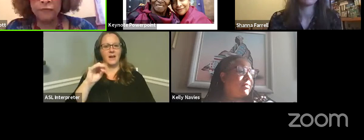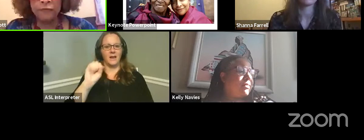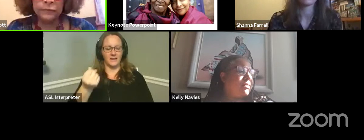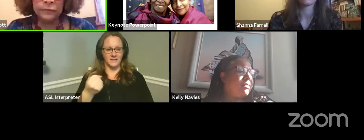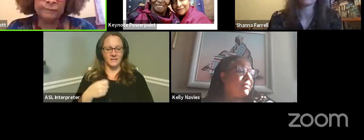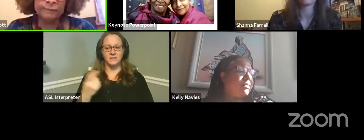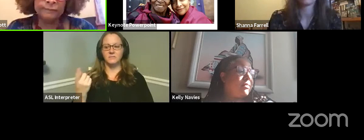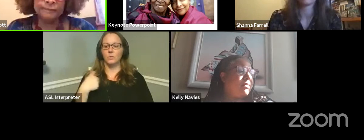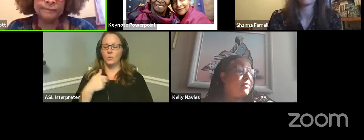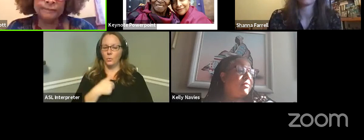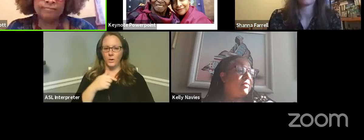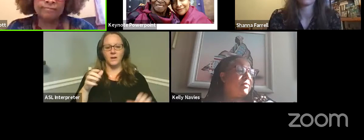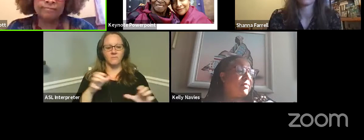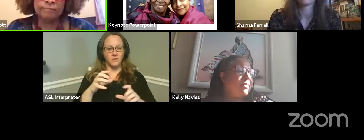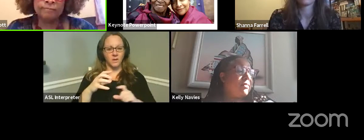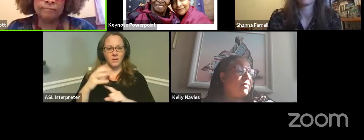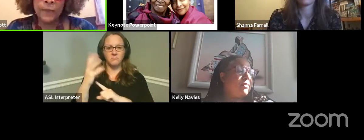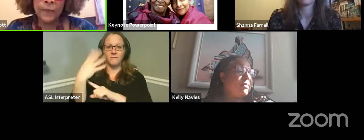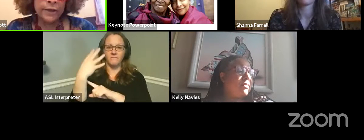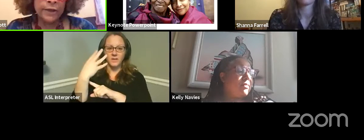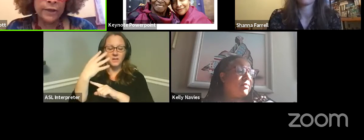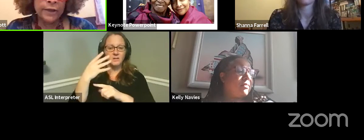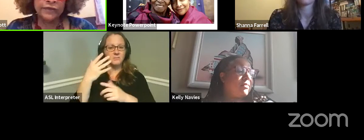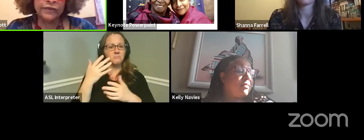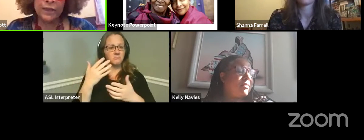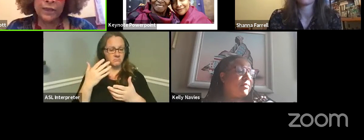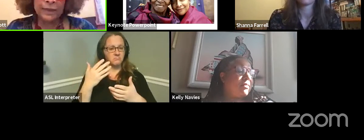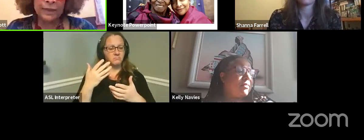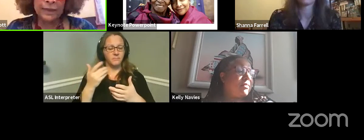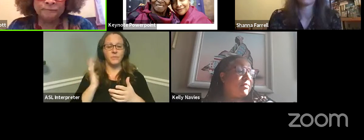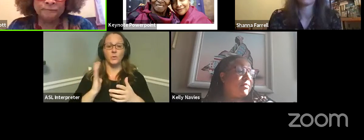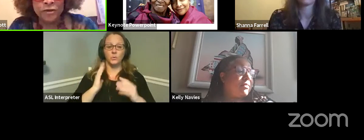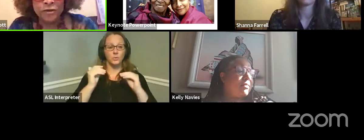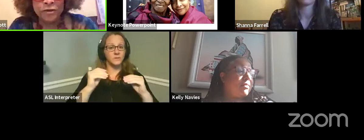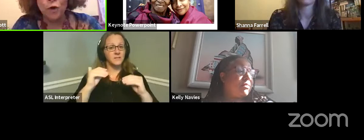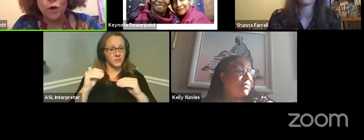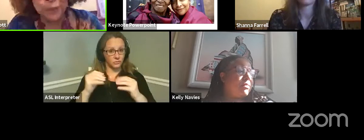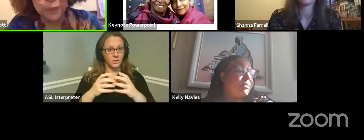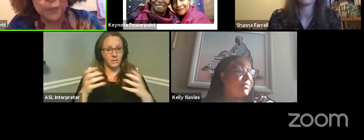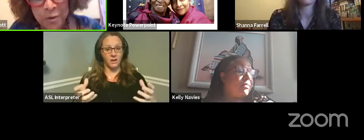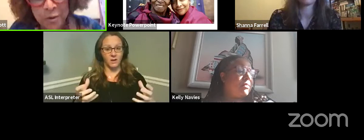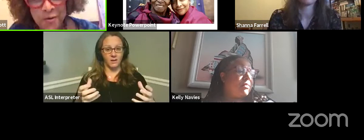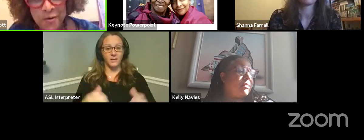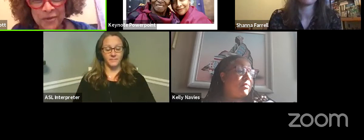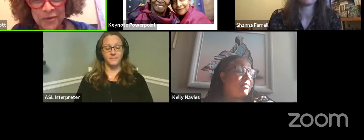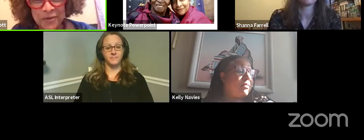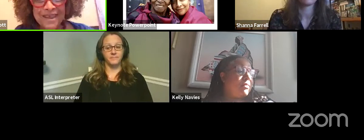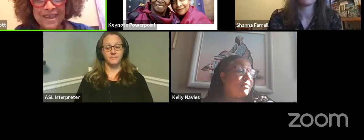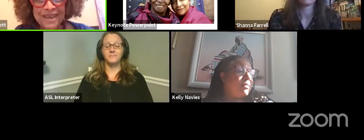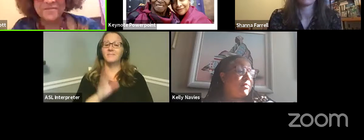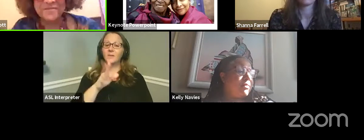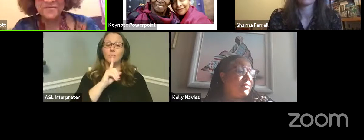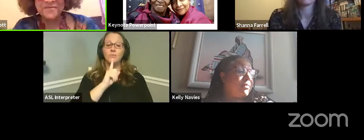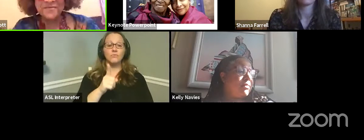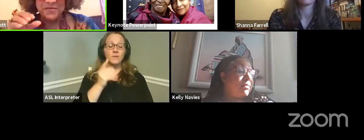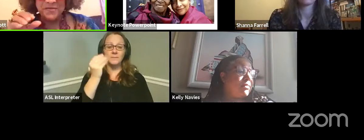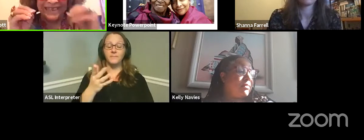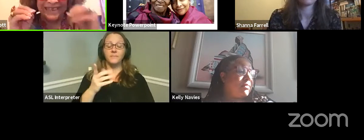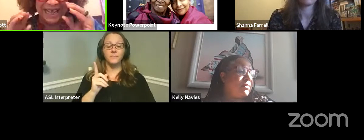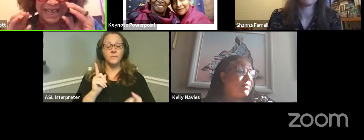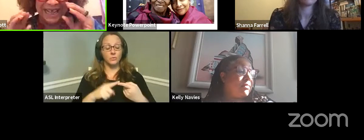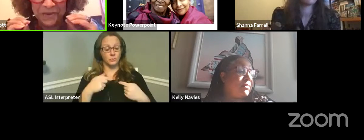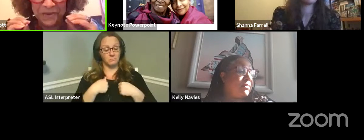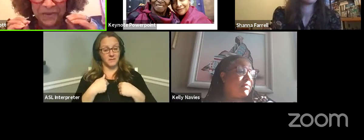been filmed. I used to teach a lot. You know, to me, one of